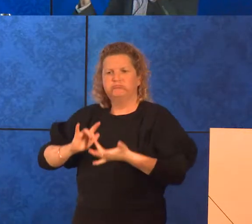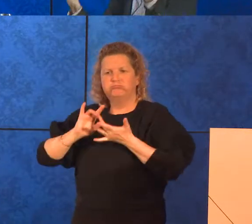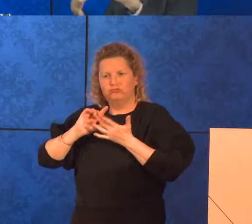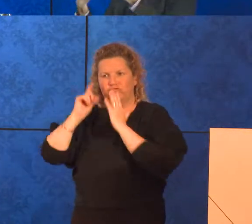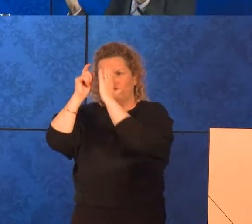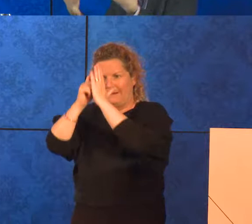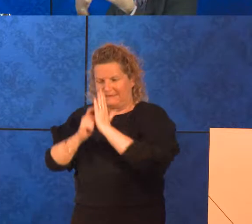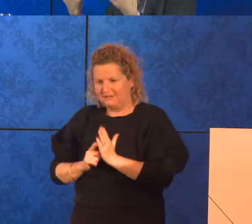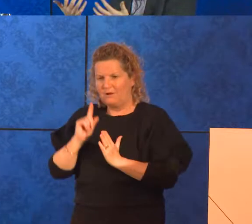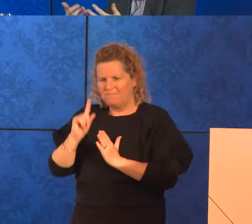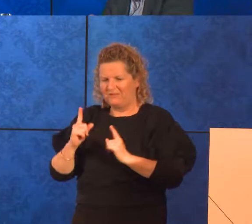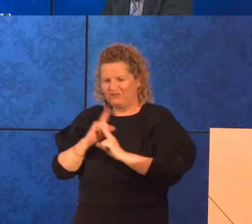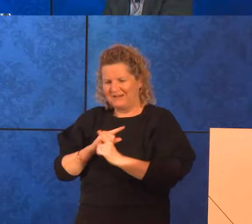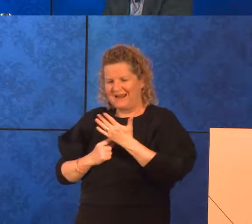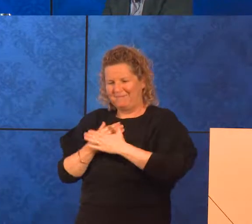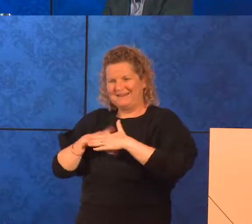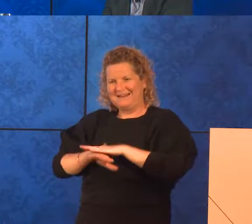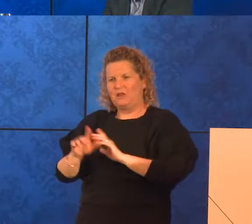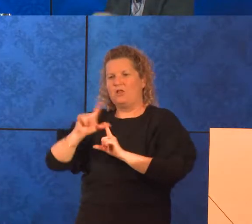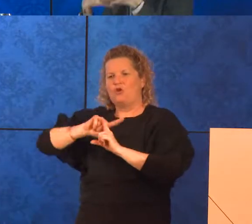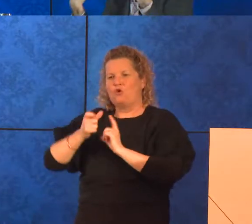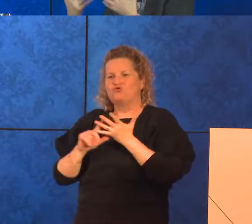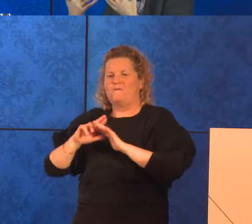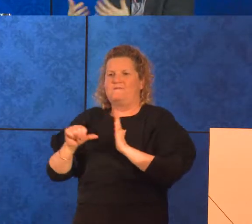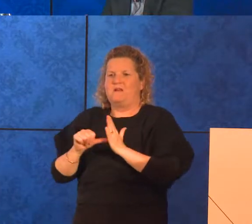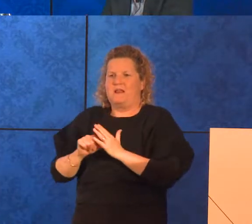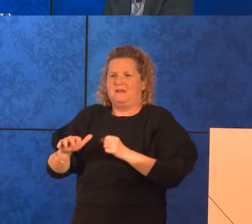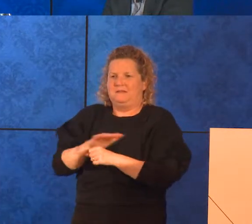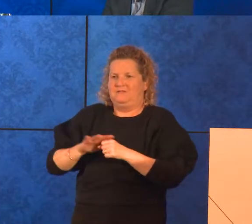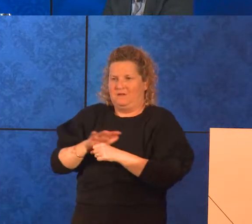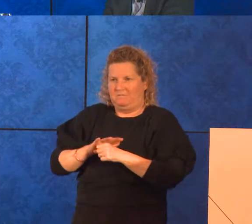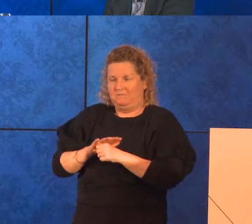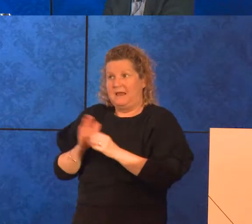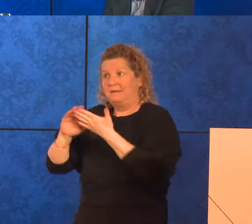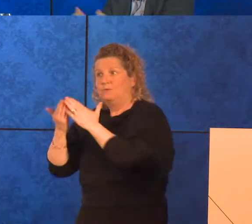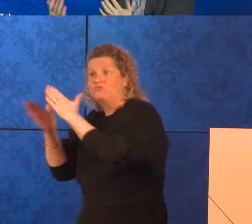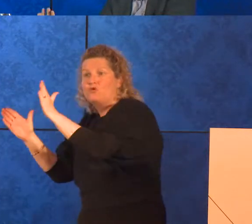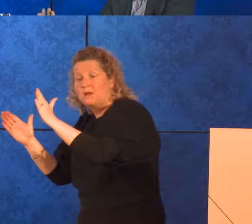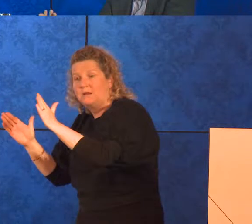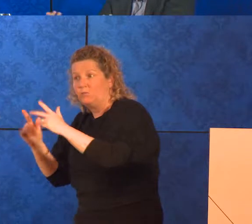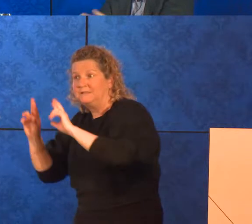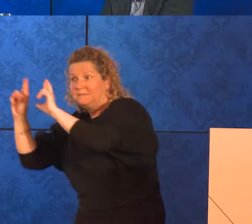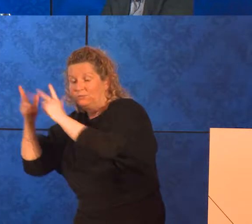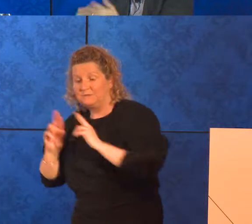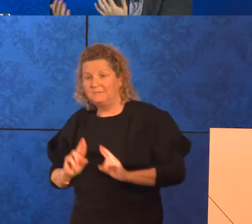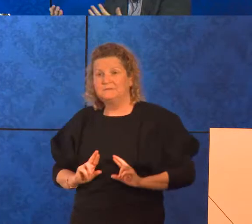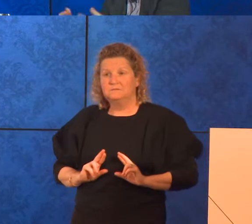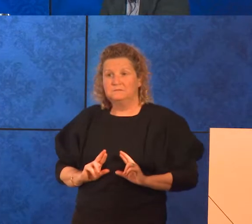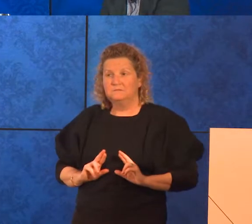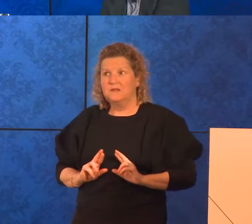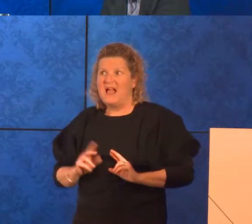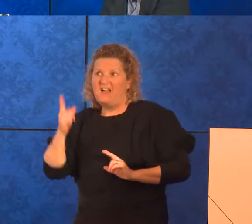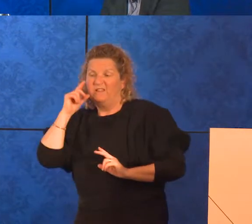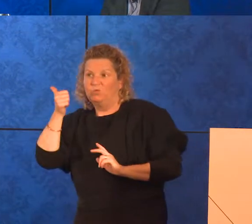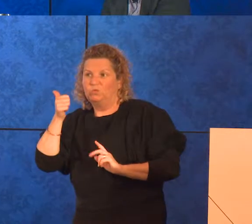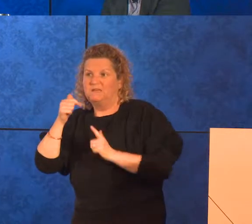the culture of the finance sector and the community more broadly about what they expect. And a key example of